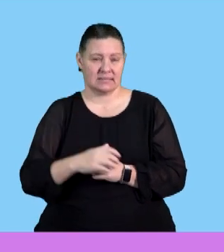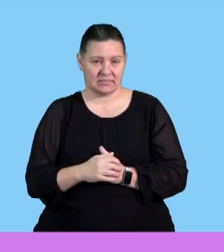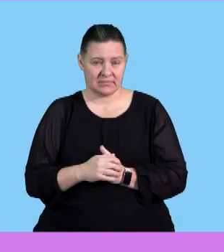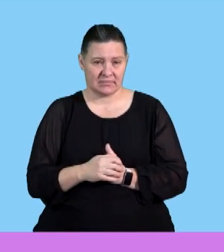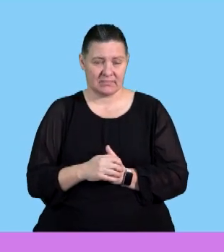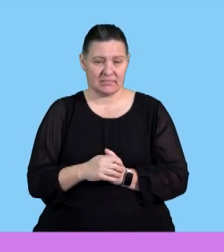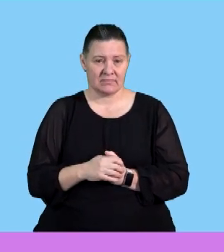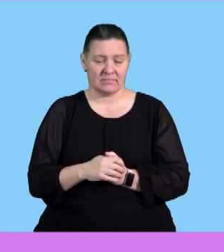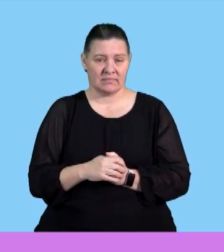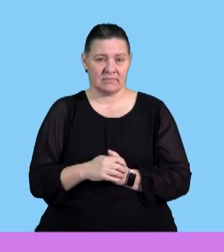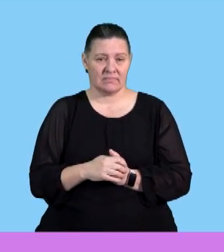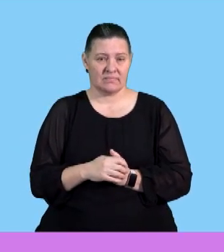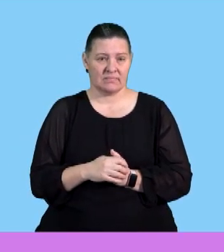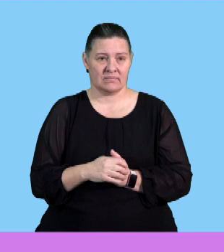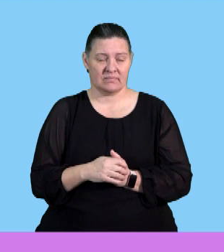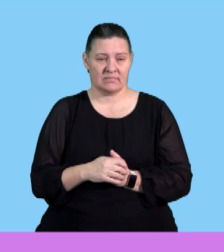108.99.